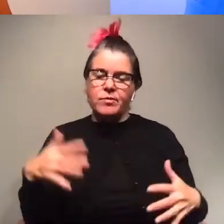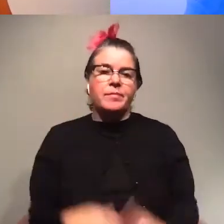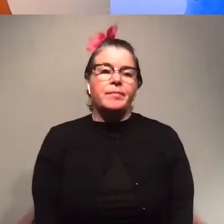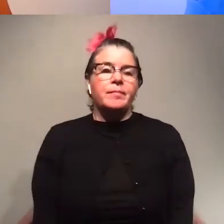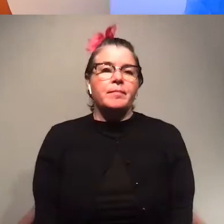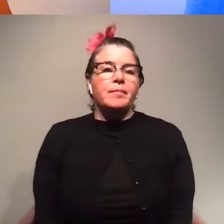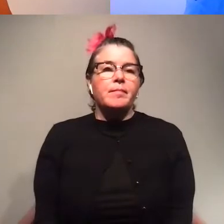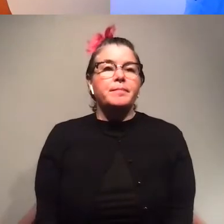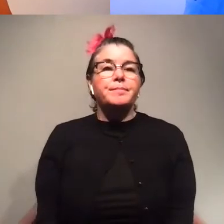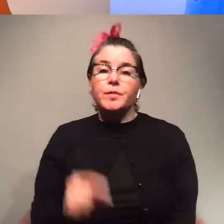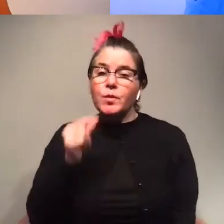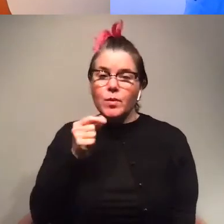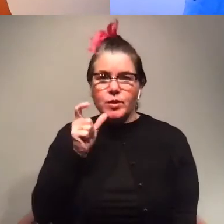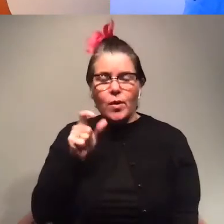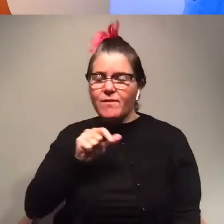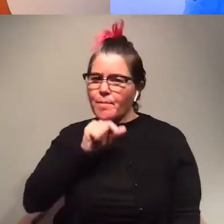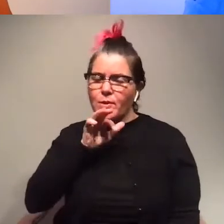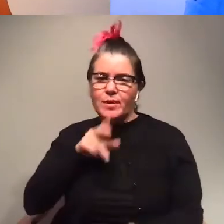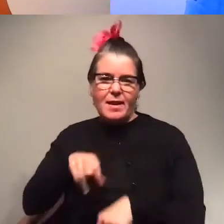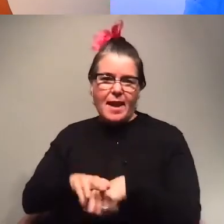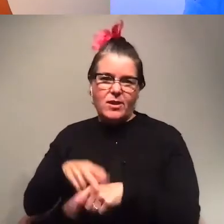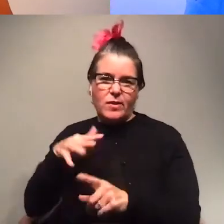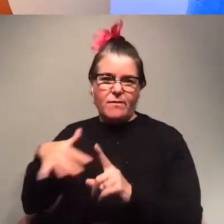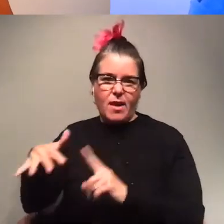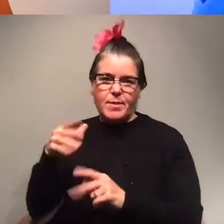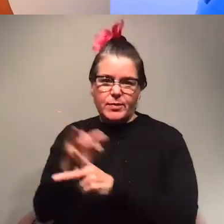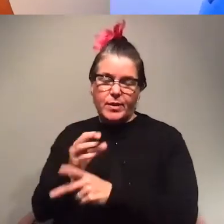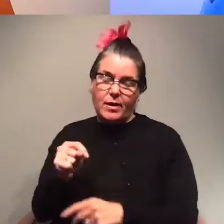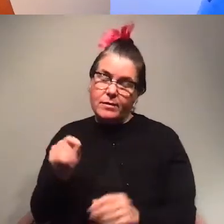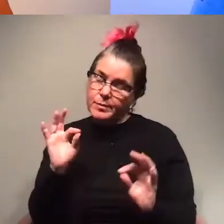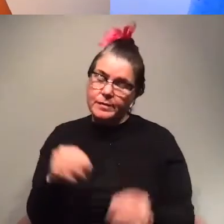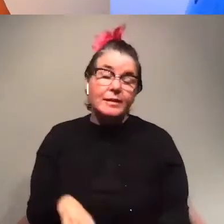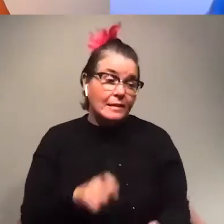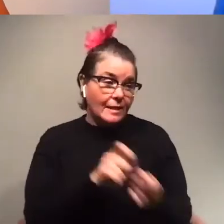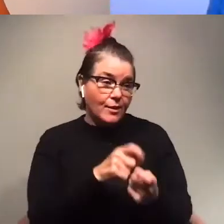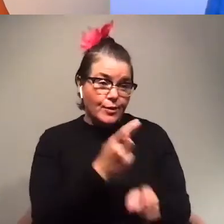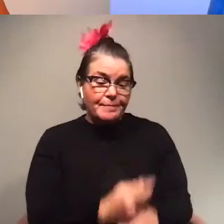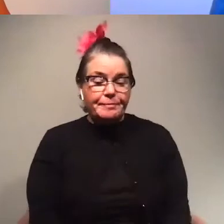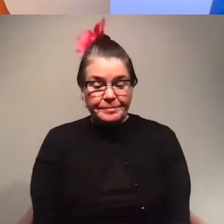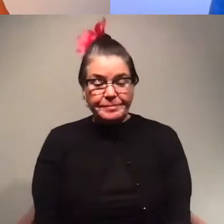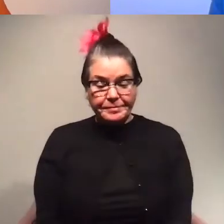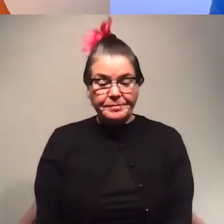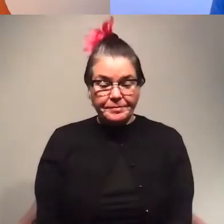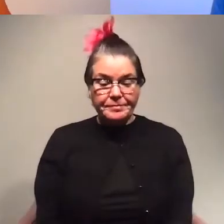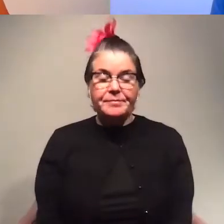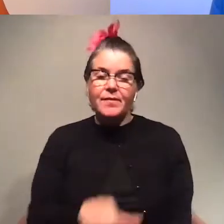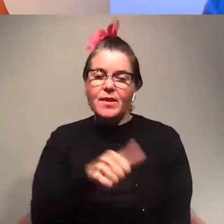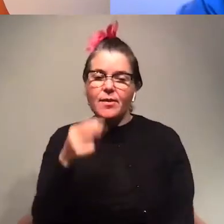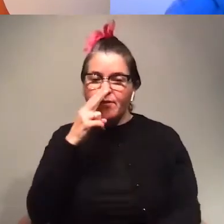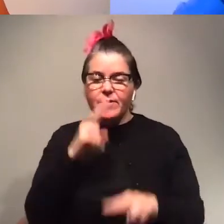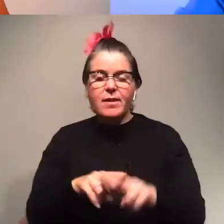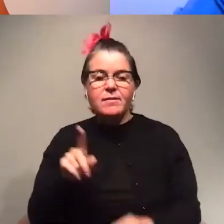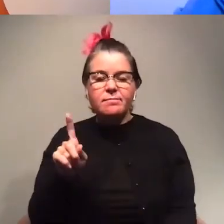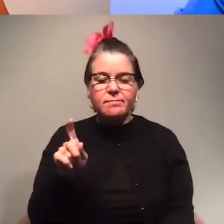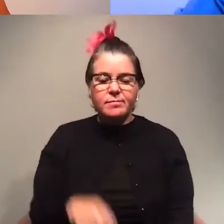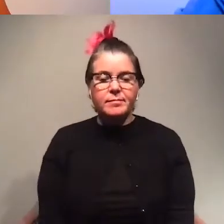And then you don't have to pollute like a natural environment to know what happens. So I think that's perfect. Exactly. And here's another fun question. So if you